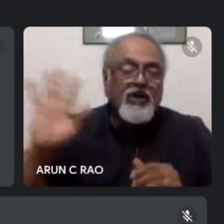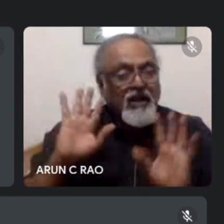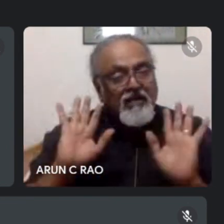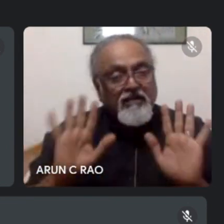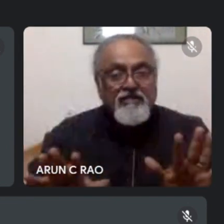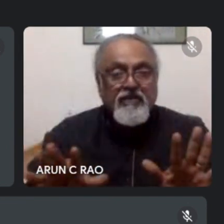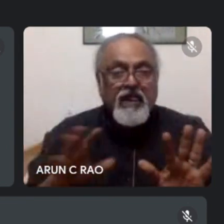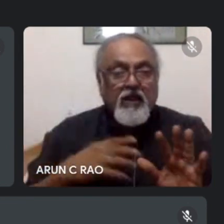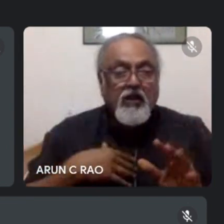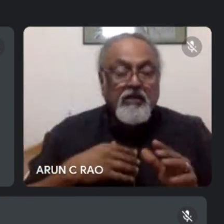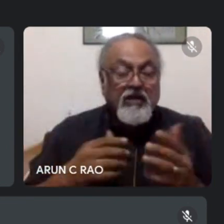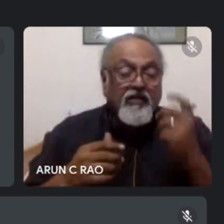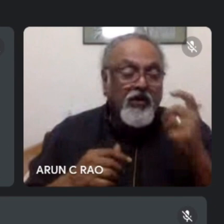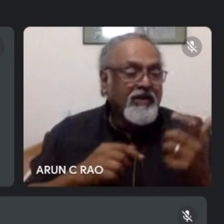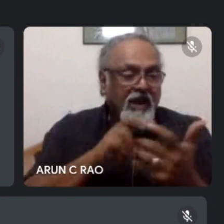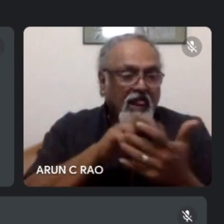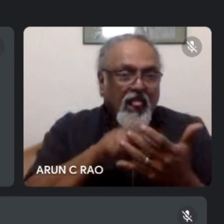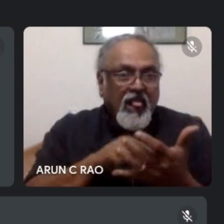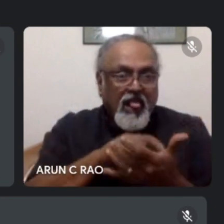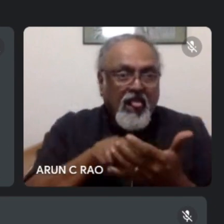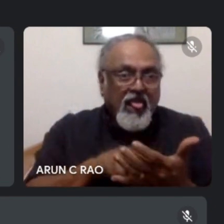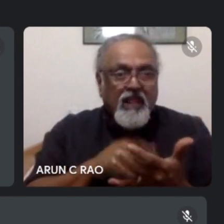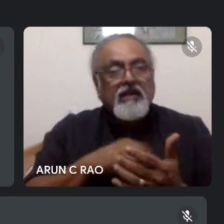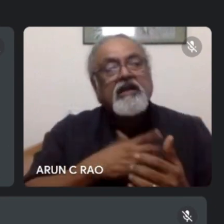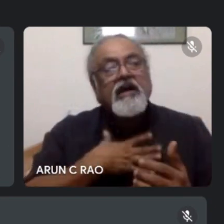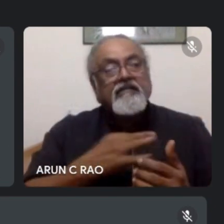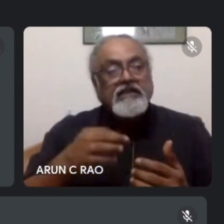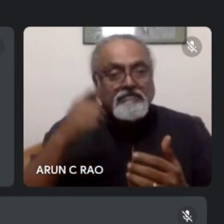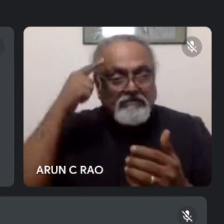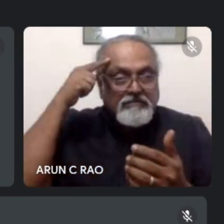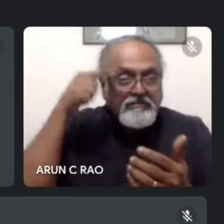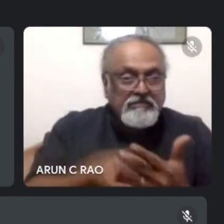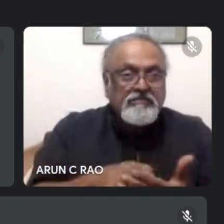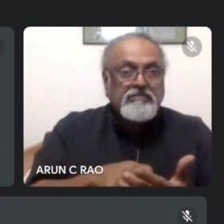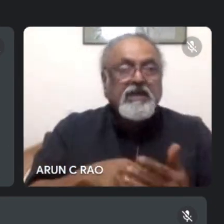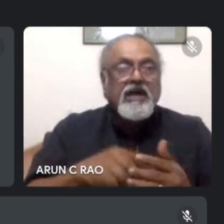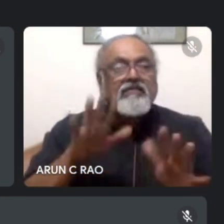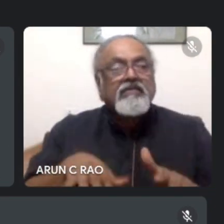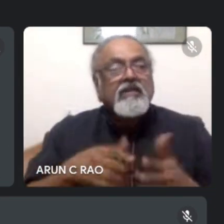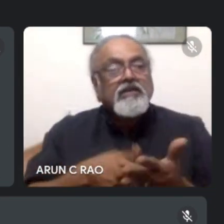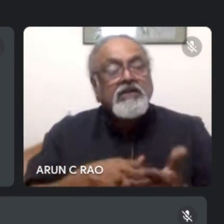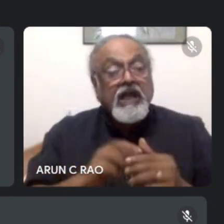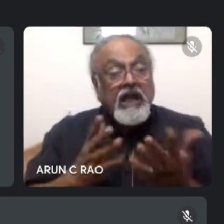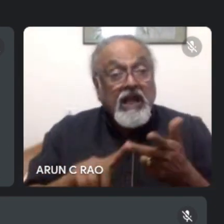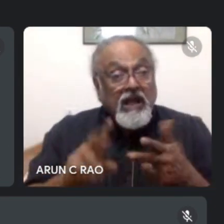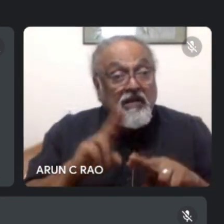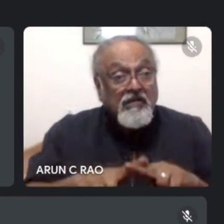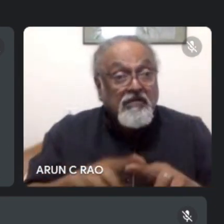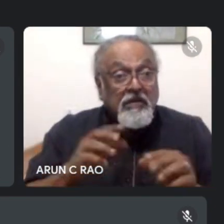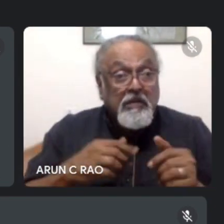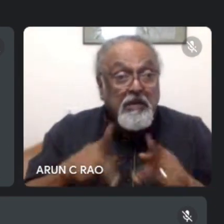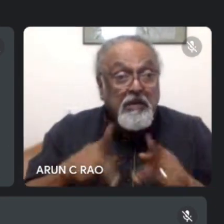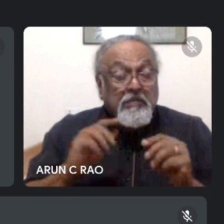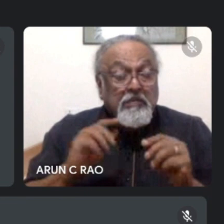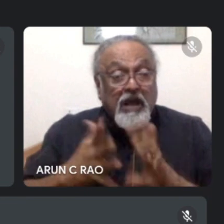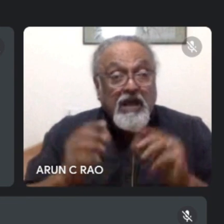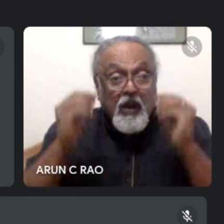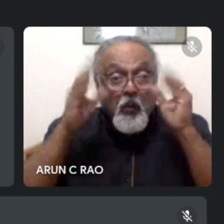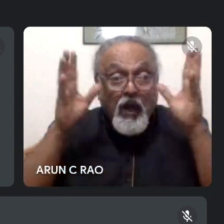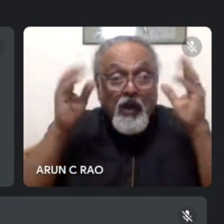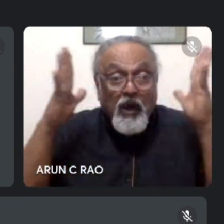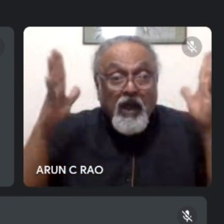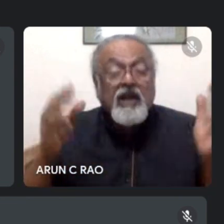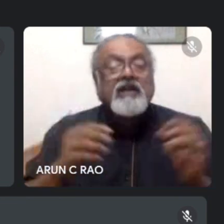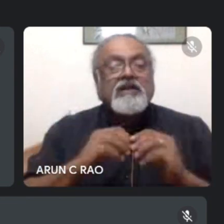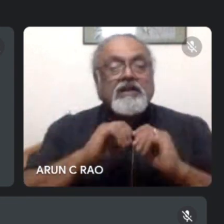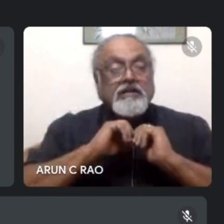addicted to our phones. I really feel that if people try to create awareness about the disability and how